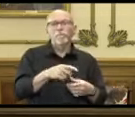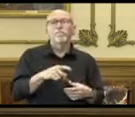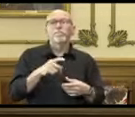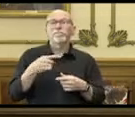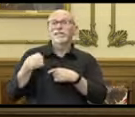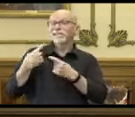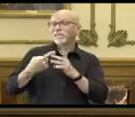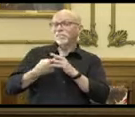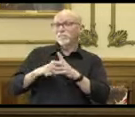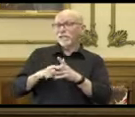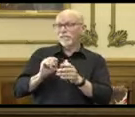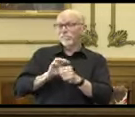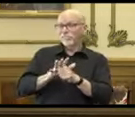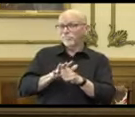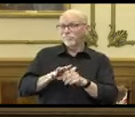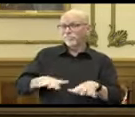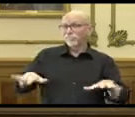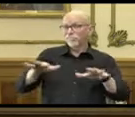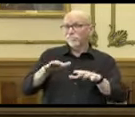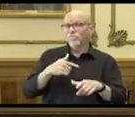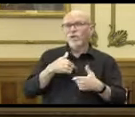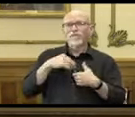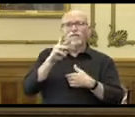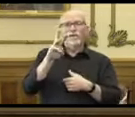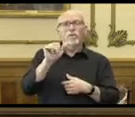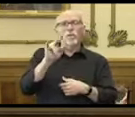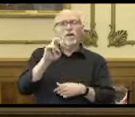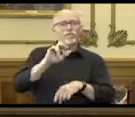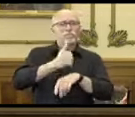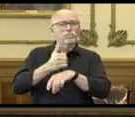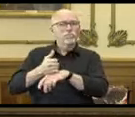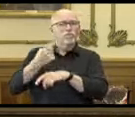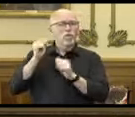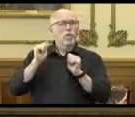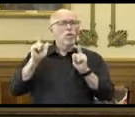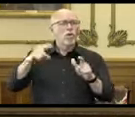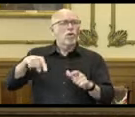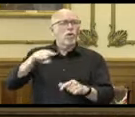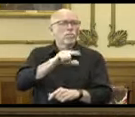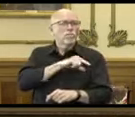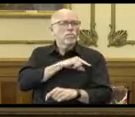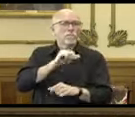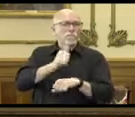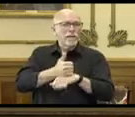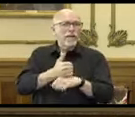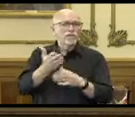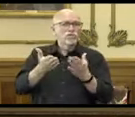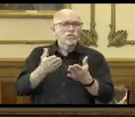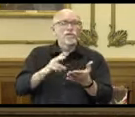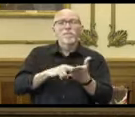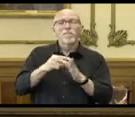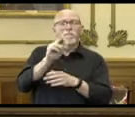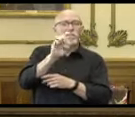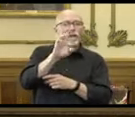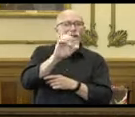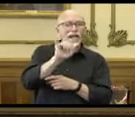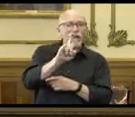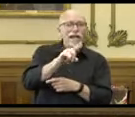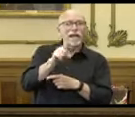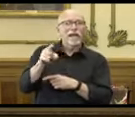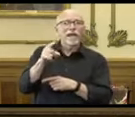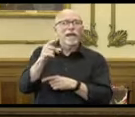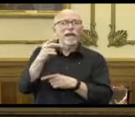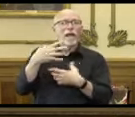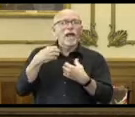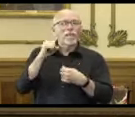the beginning of the pandemic, we've had waivers in place for all of our eligibility-based services. So Medicaid, the Healthy Indiana